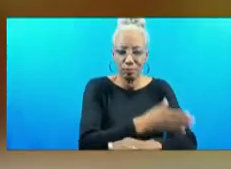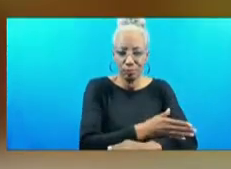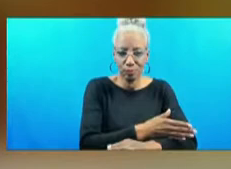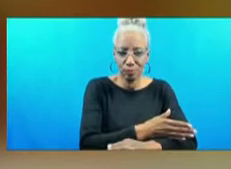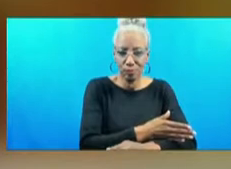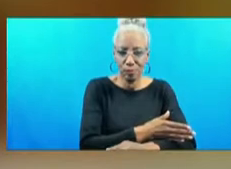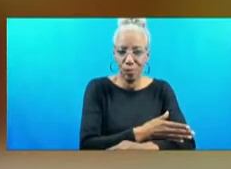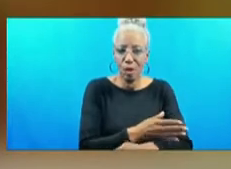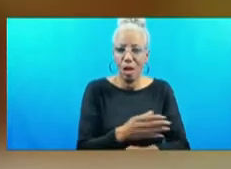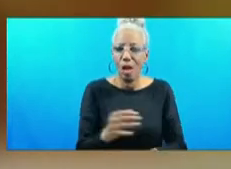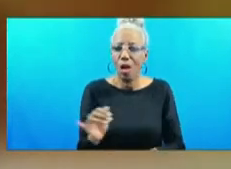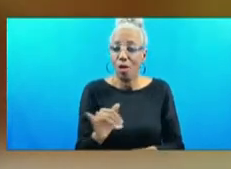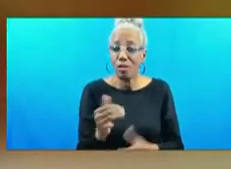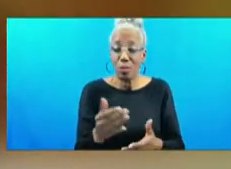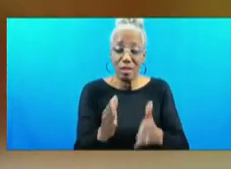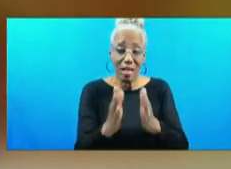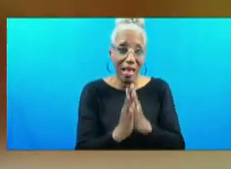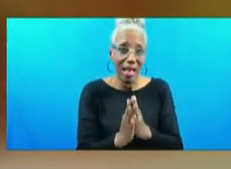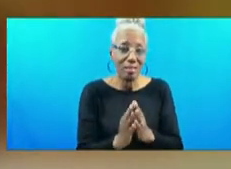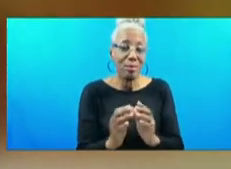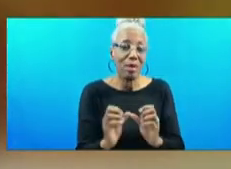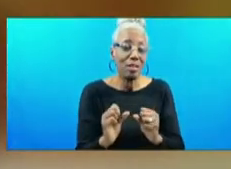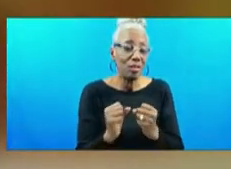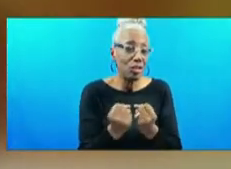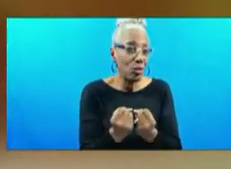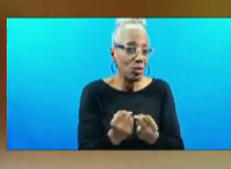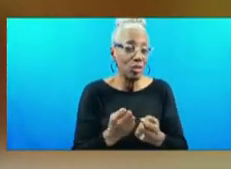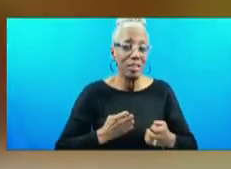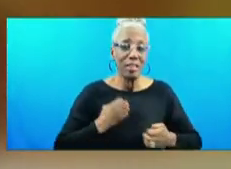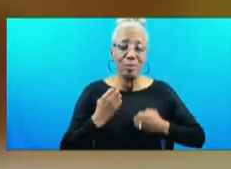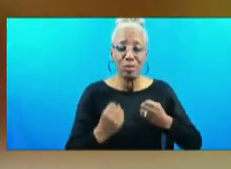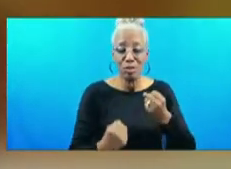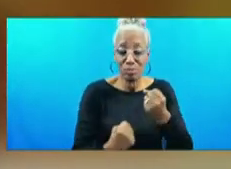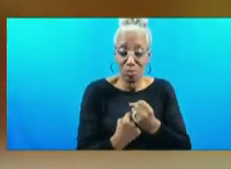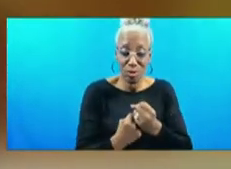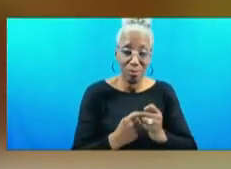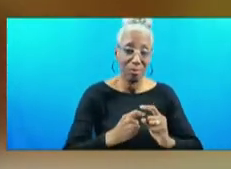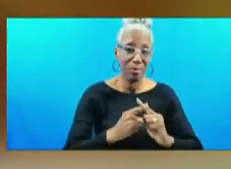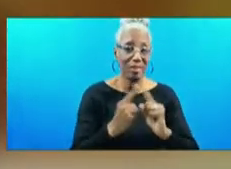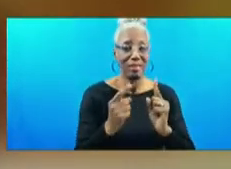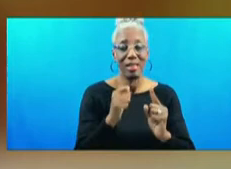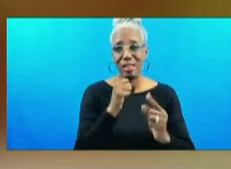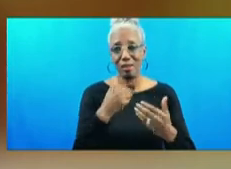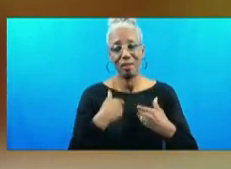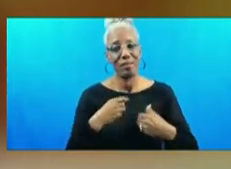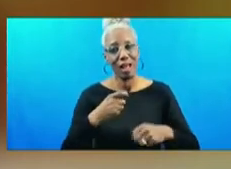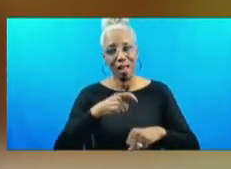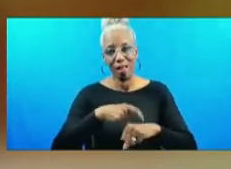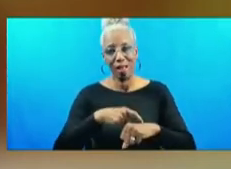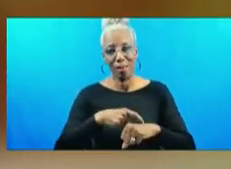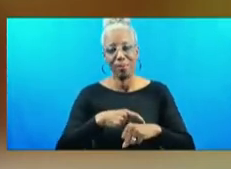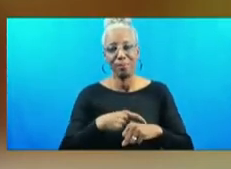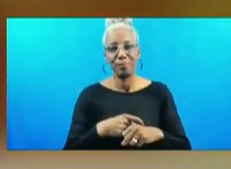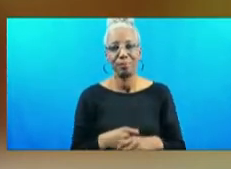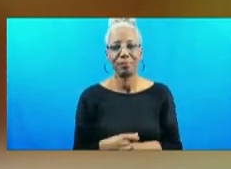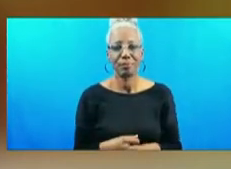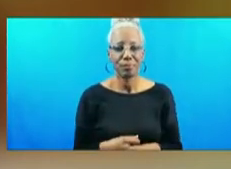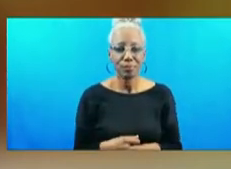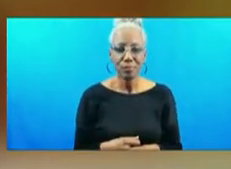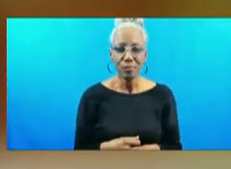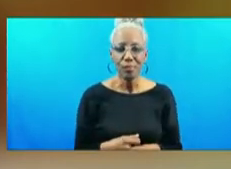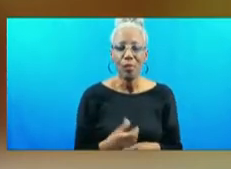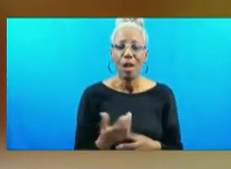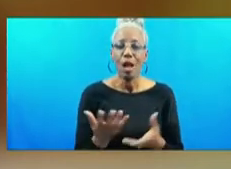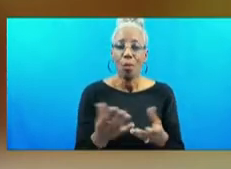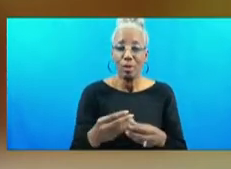but I don't have time for that. I do want to echo what my fellow attendees have said prior, is